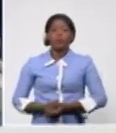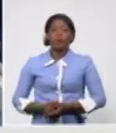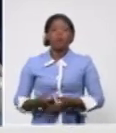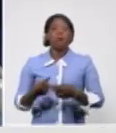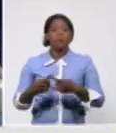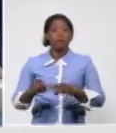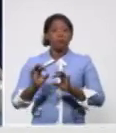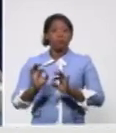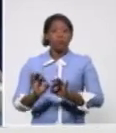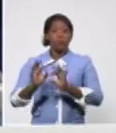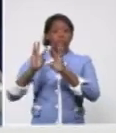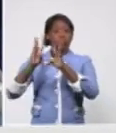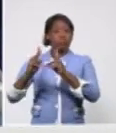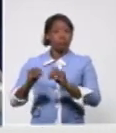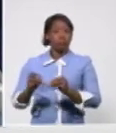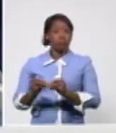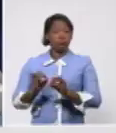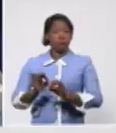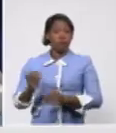415 imported cases.